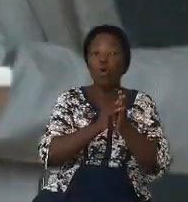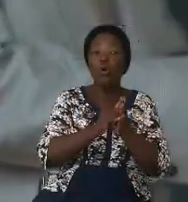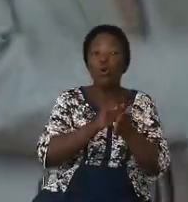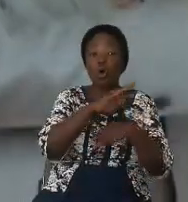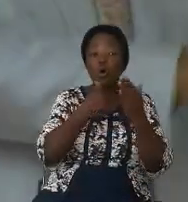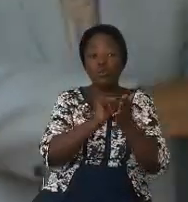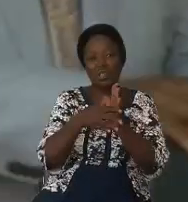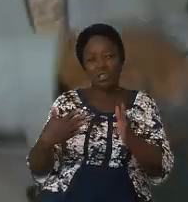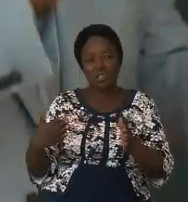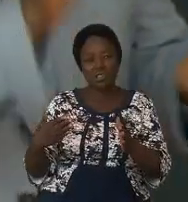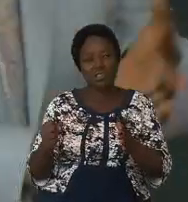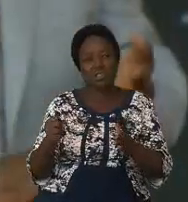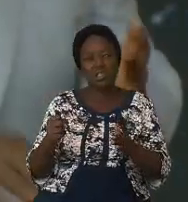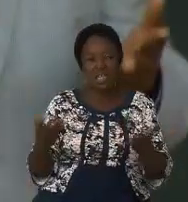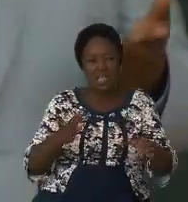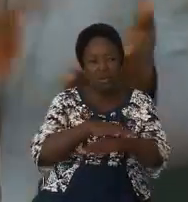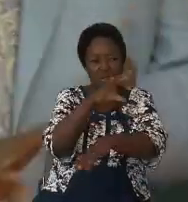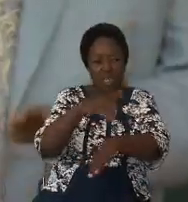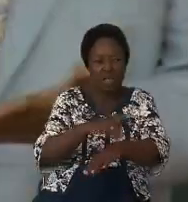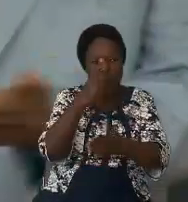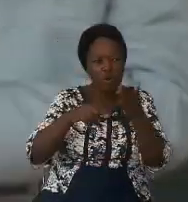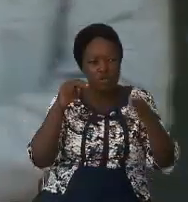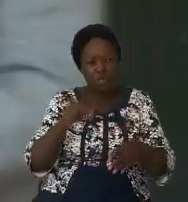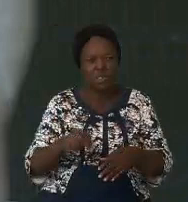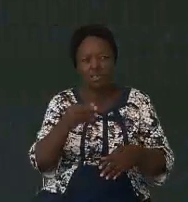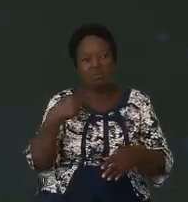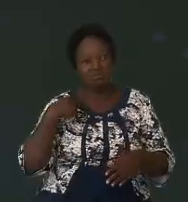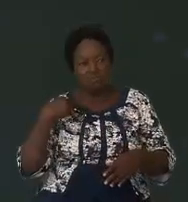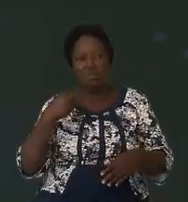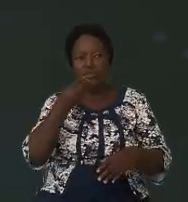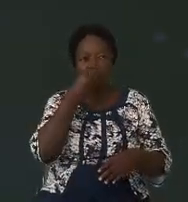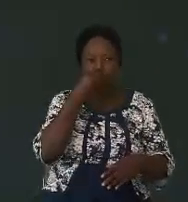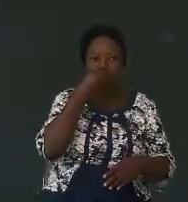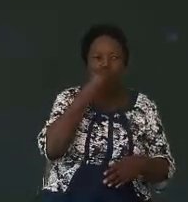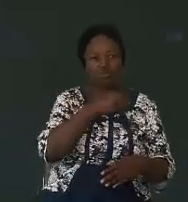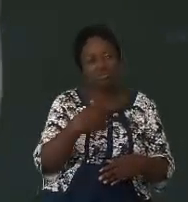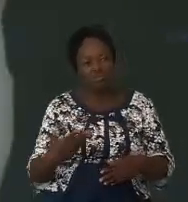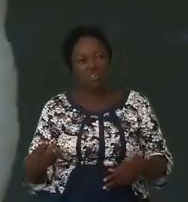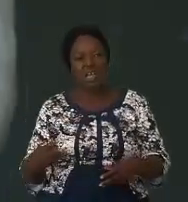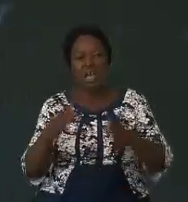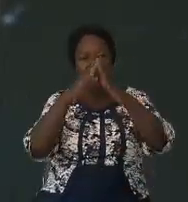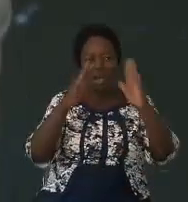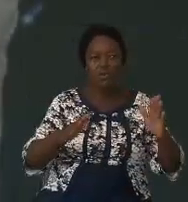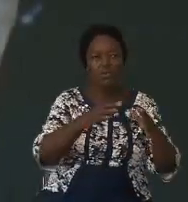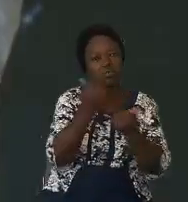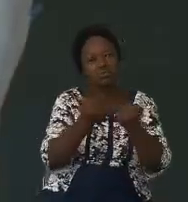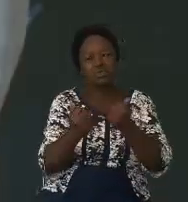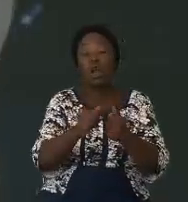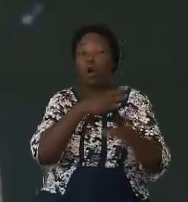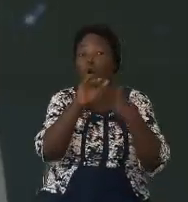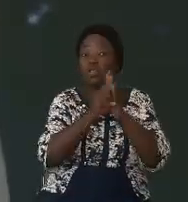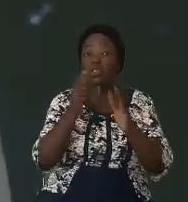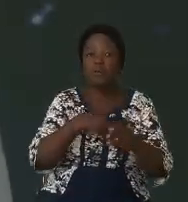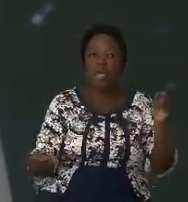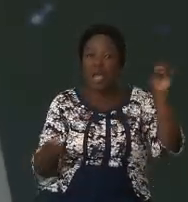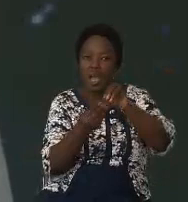you're on earth, what to eat, what to wear, the work to do, the shelter, the house, and all the provision, everything, all things